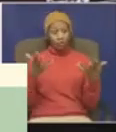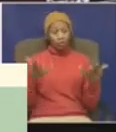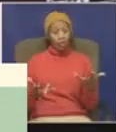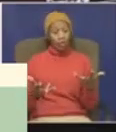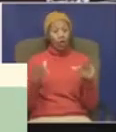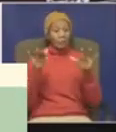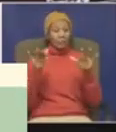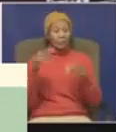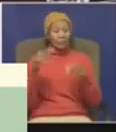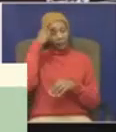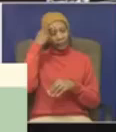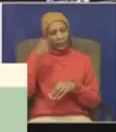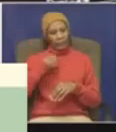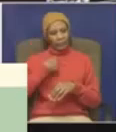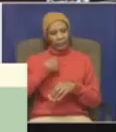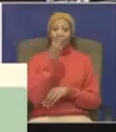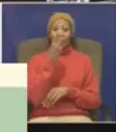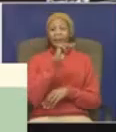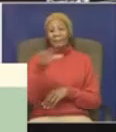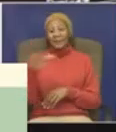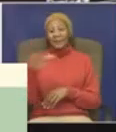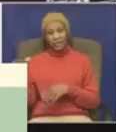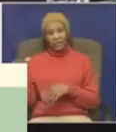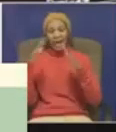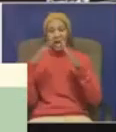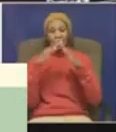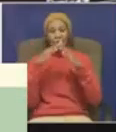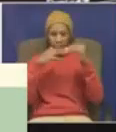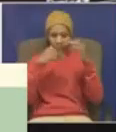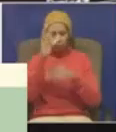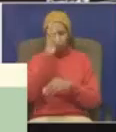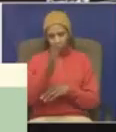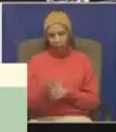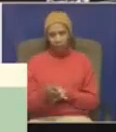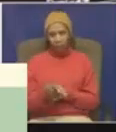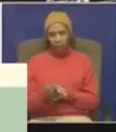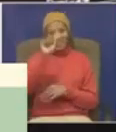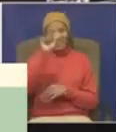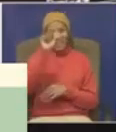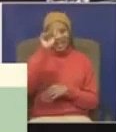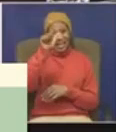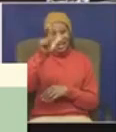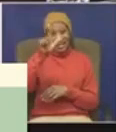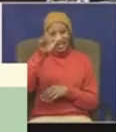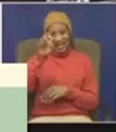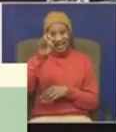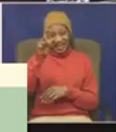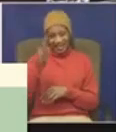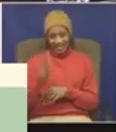said 1 million houses for Alexandra, which objectively would not be possible